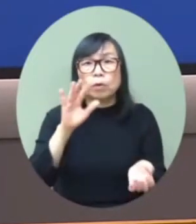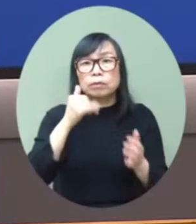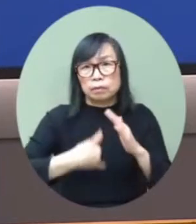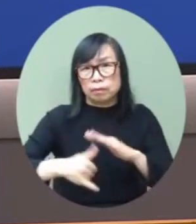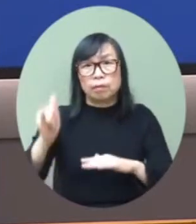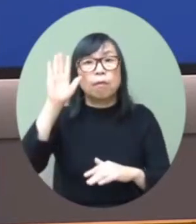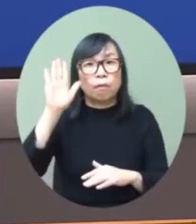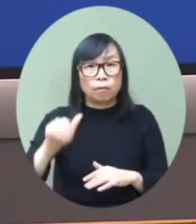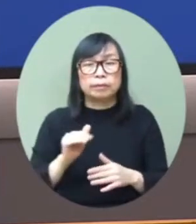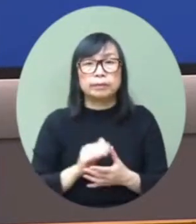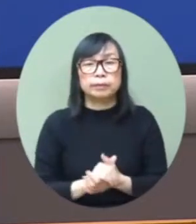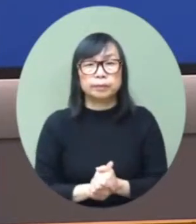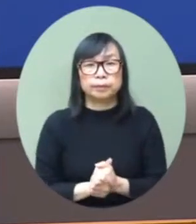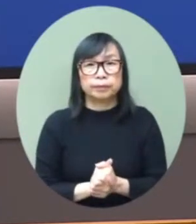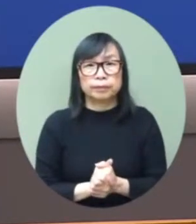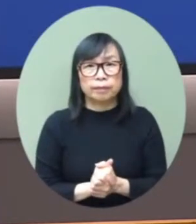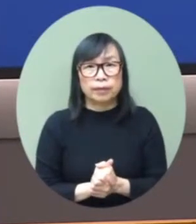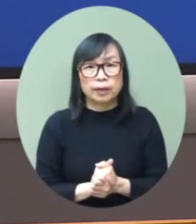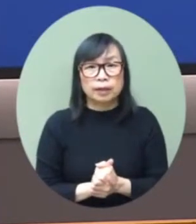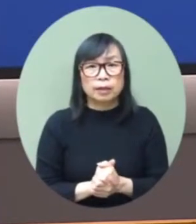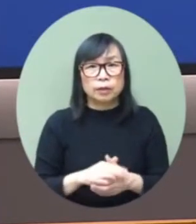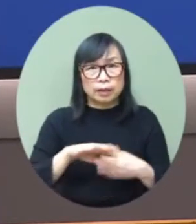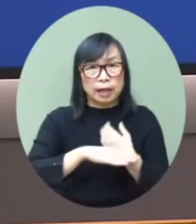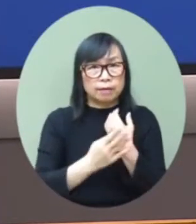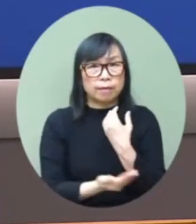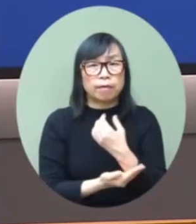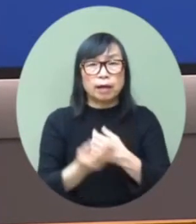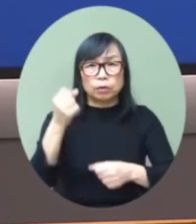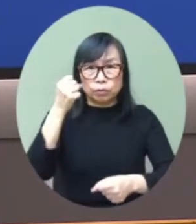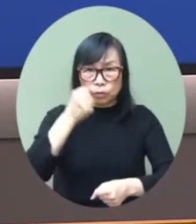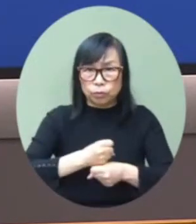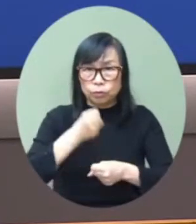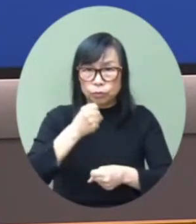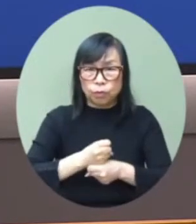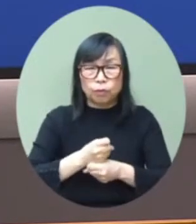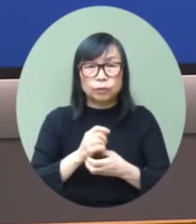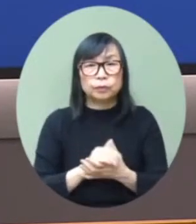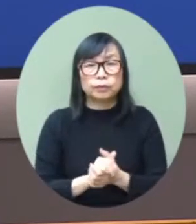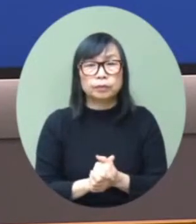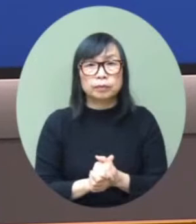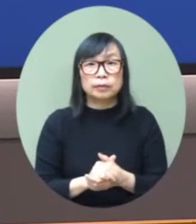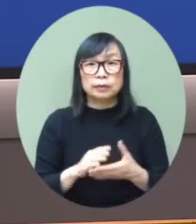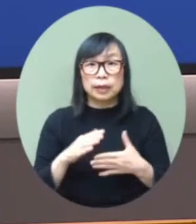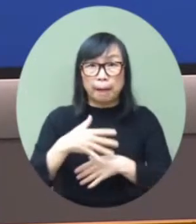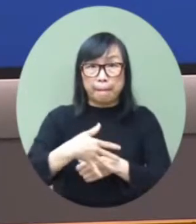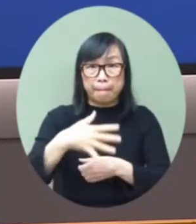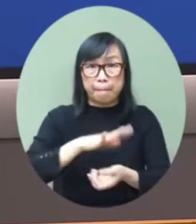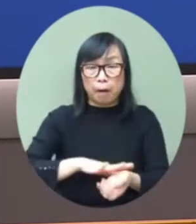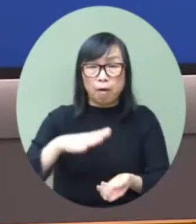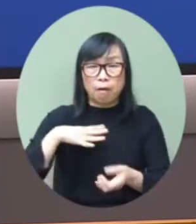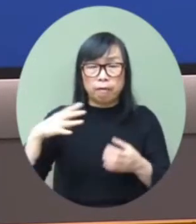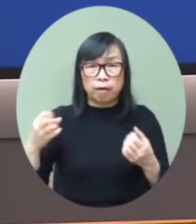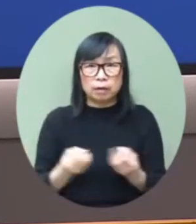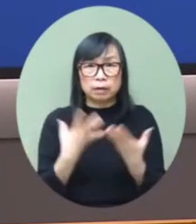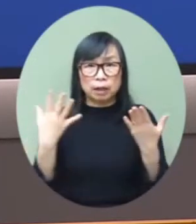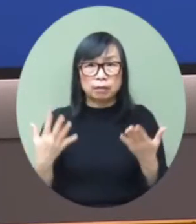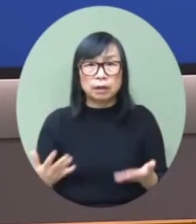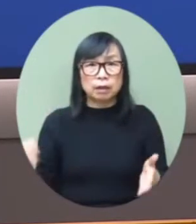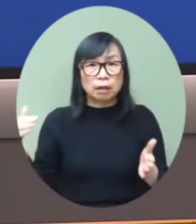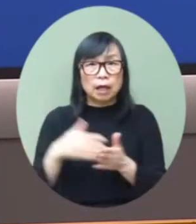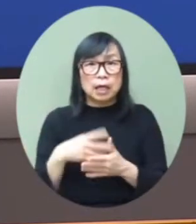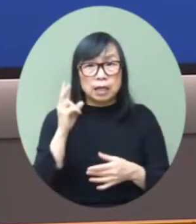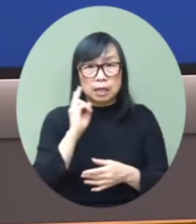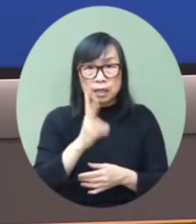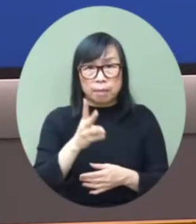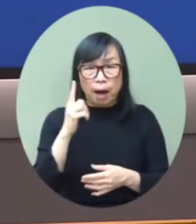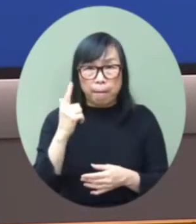proof, say, for example, in the form of an SMS that they have been tested before they're allowed to leave. In the